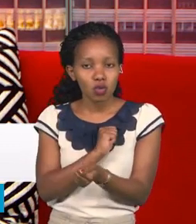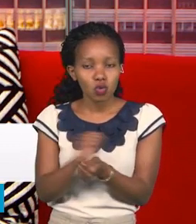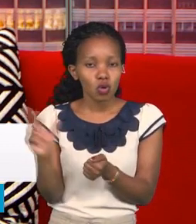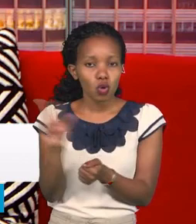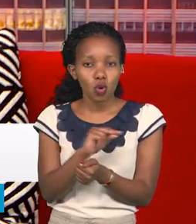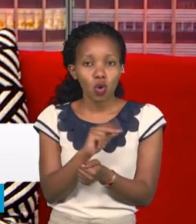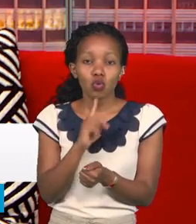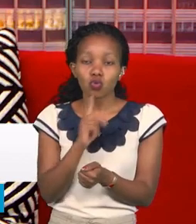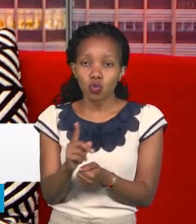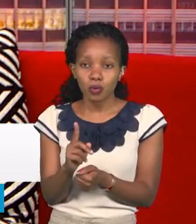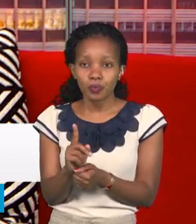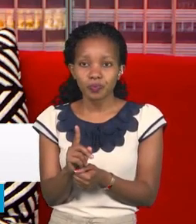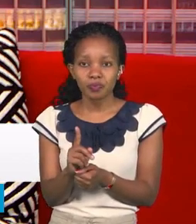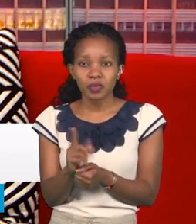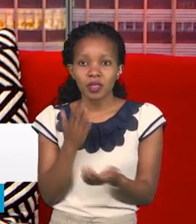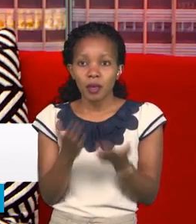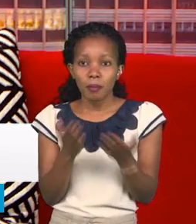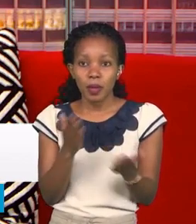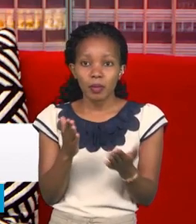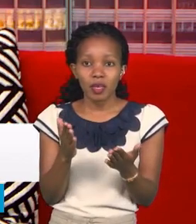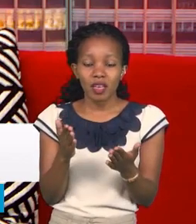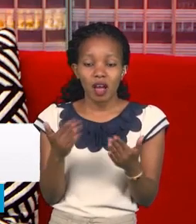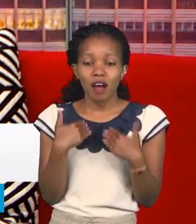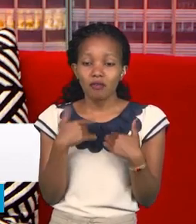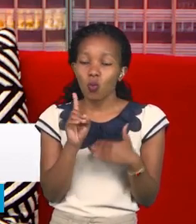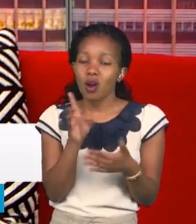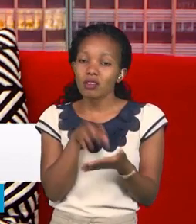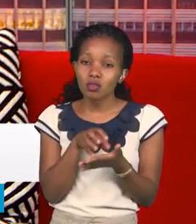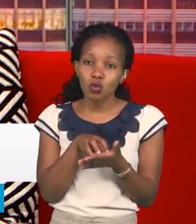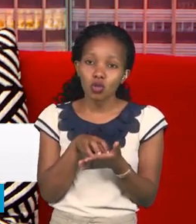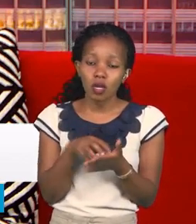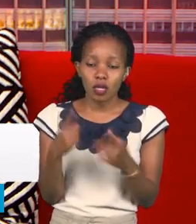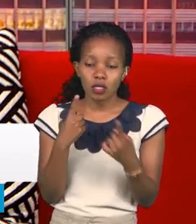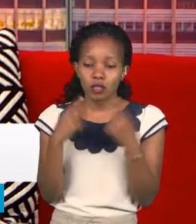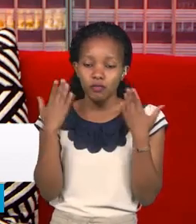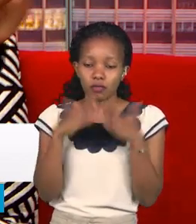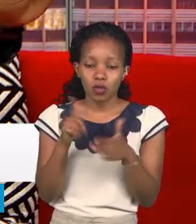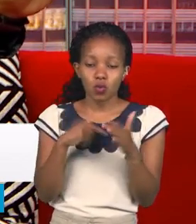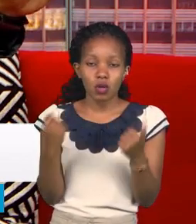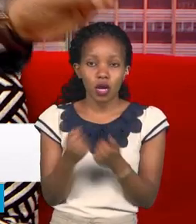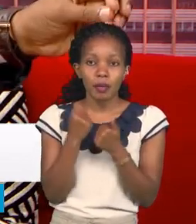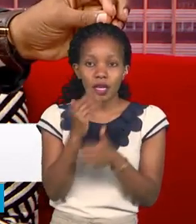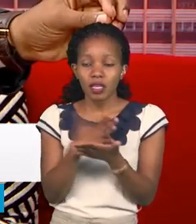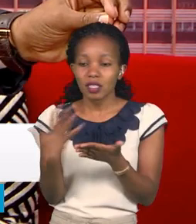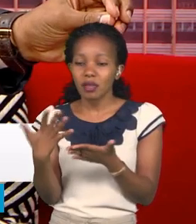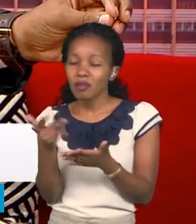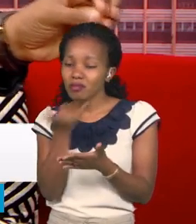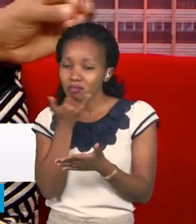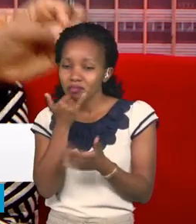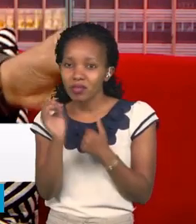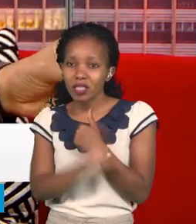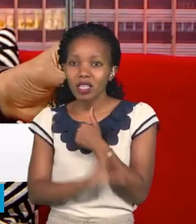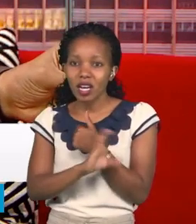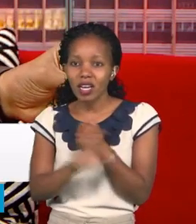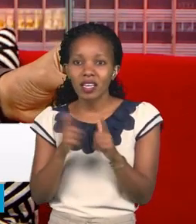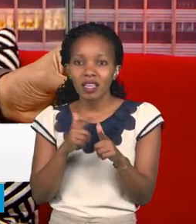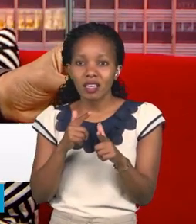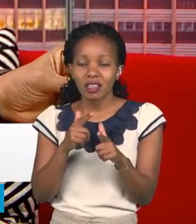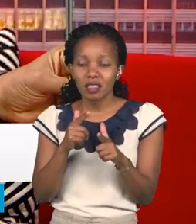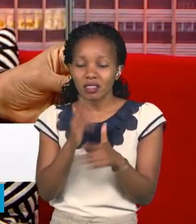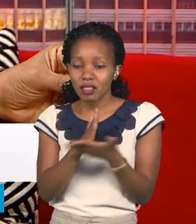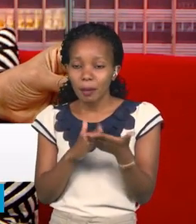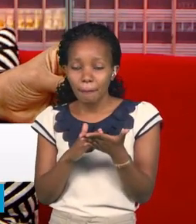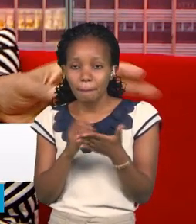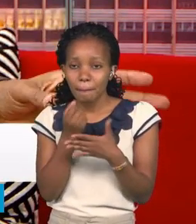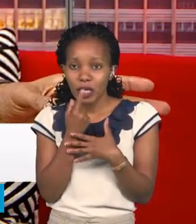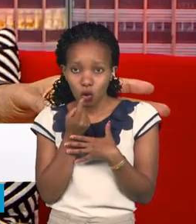Mm-hmm. So probably one of the incidents, right? And then as I told you, like, you know, what happens is something somewhere goes wrong in the country with some medical,